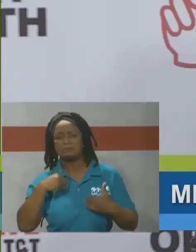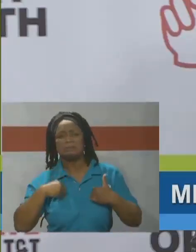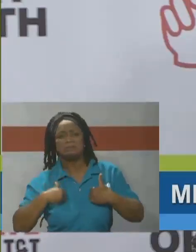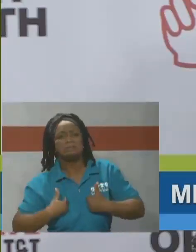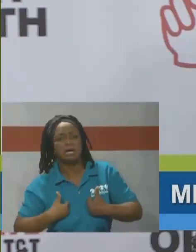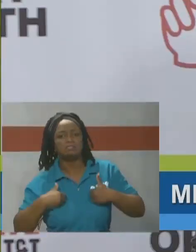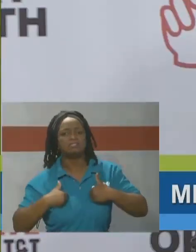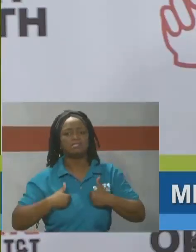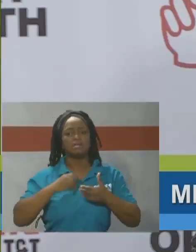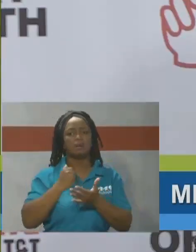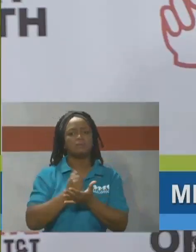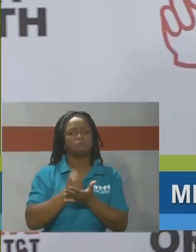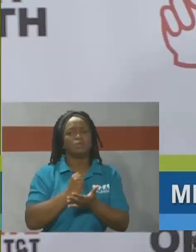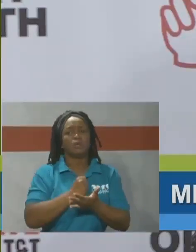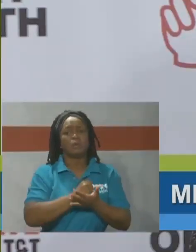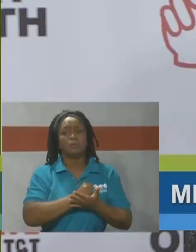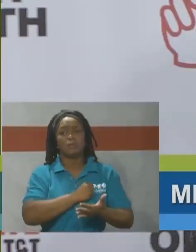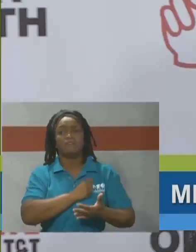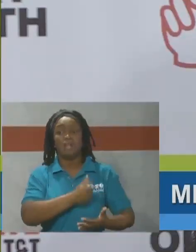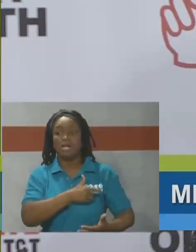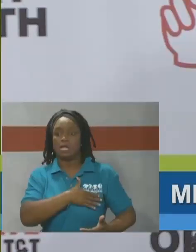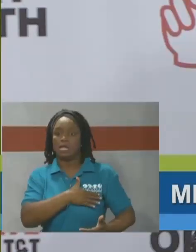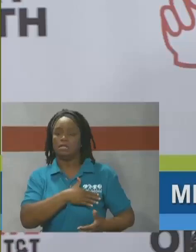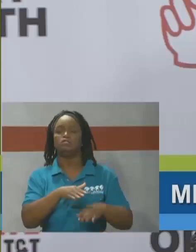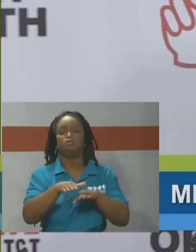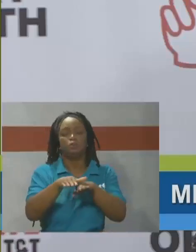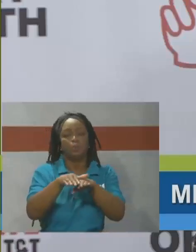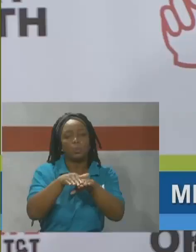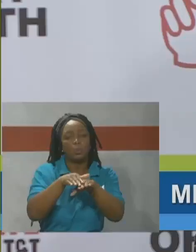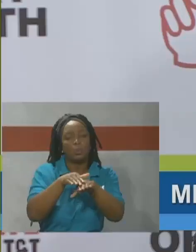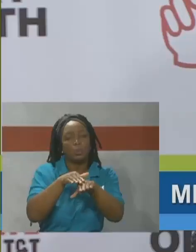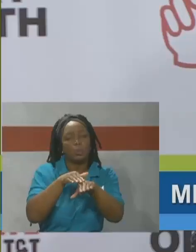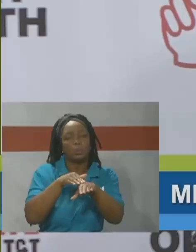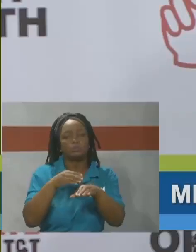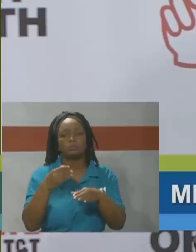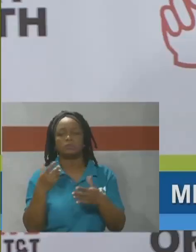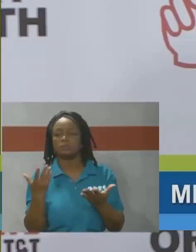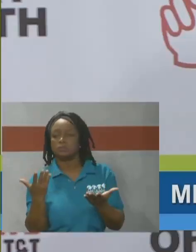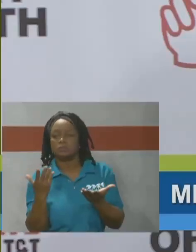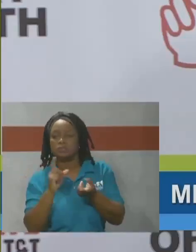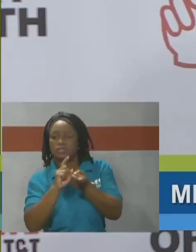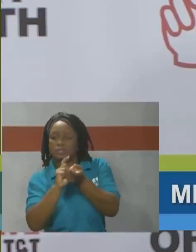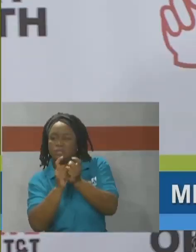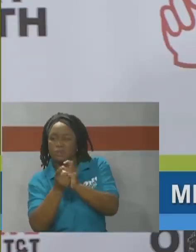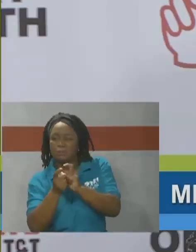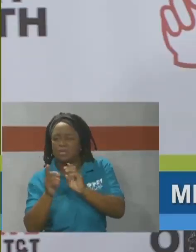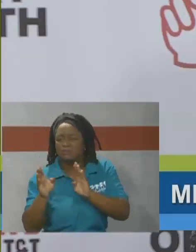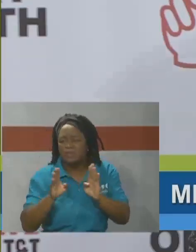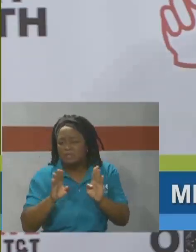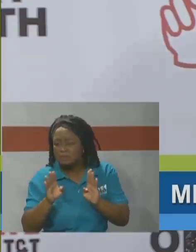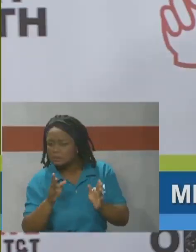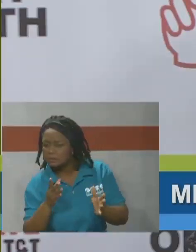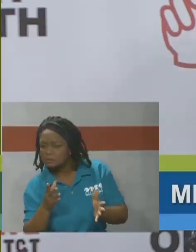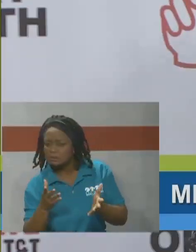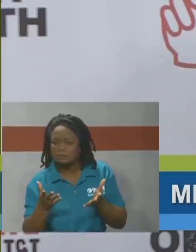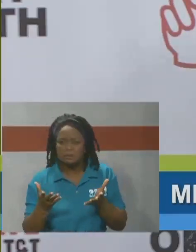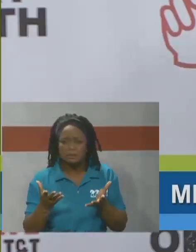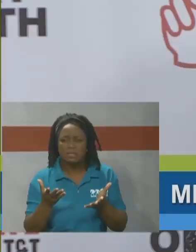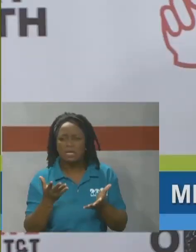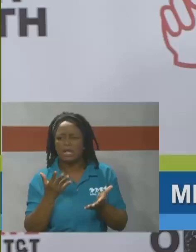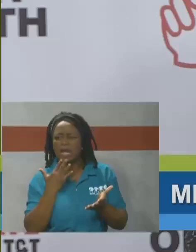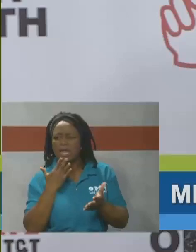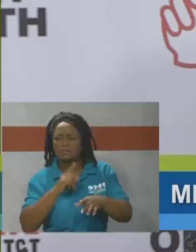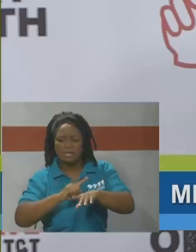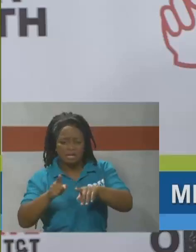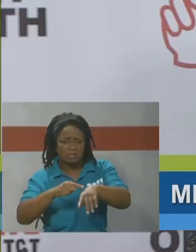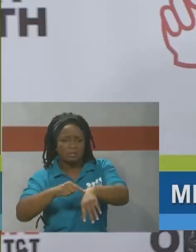is beating a bit faster or slower, they're not being quite themselves, or they're looking a bit off color. Therefore, what you can do at